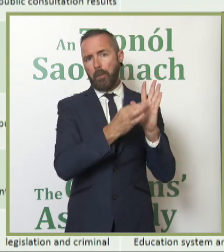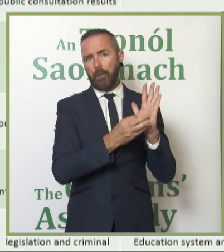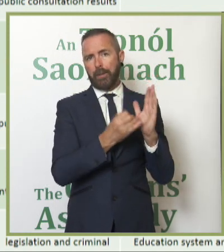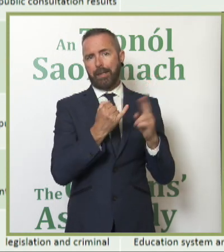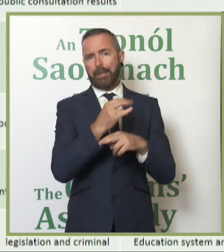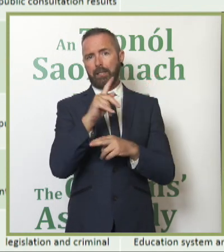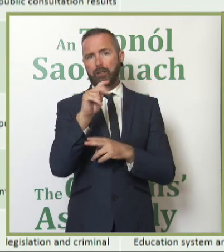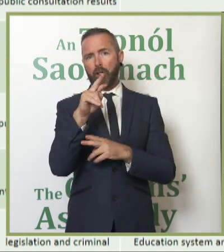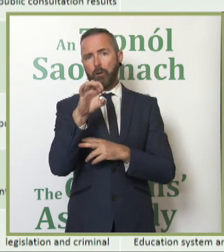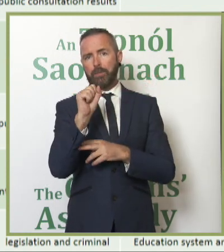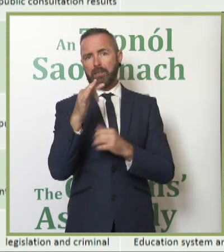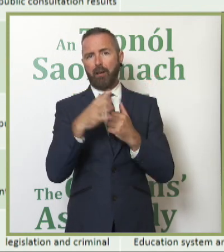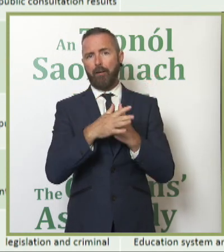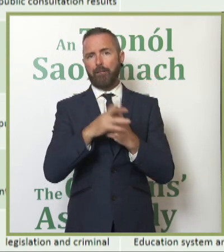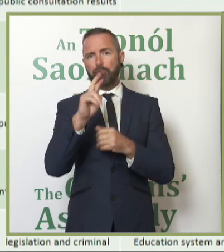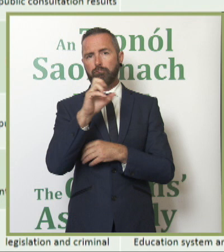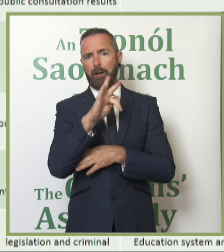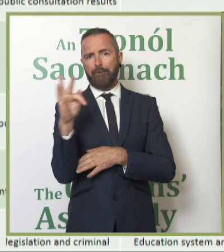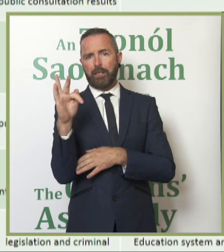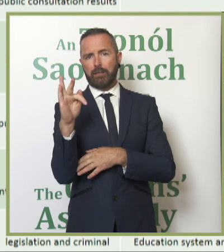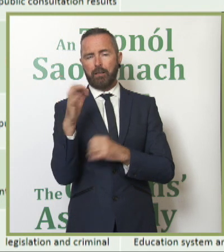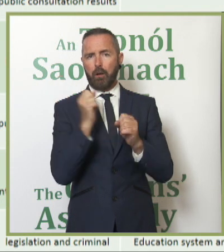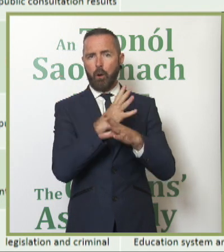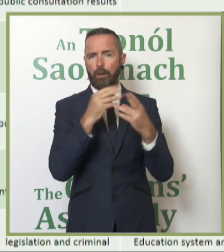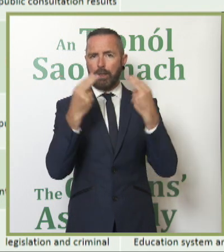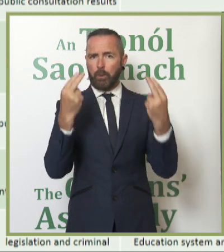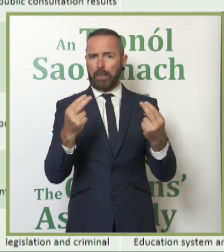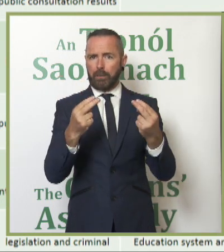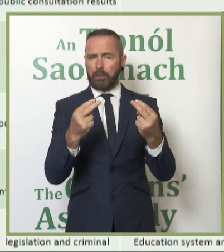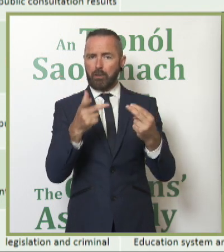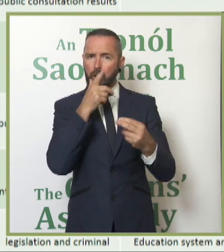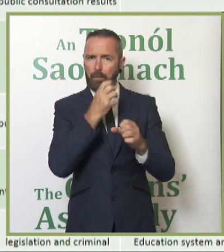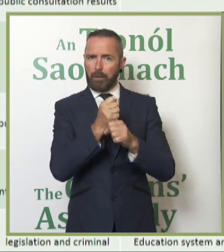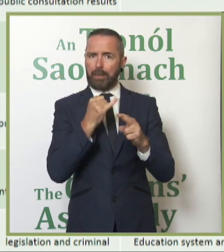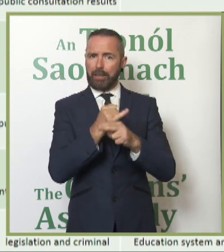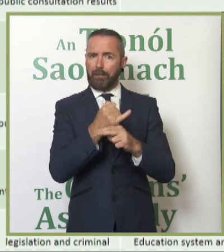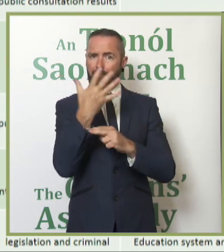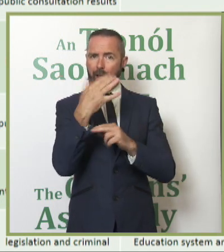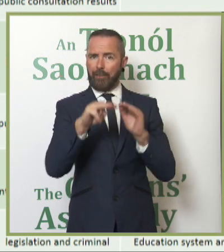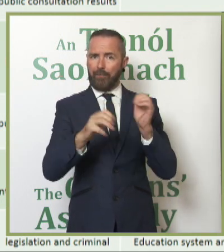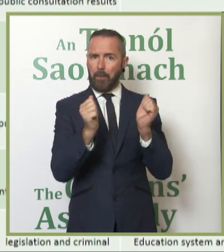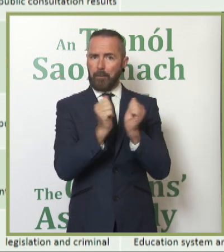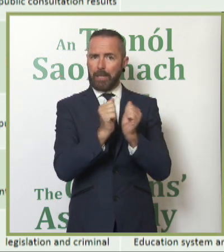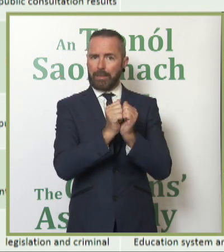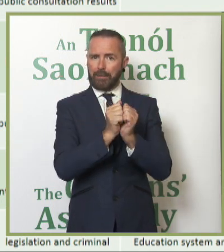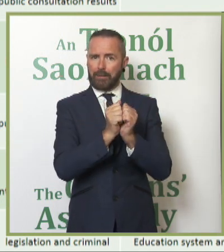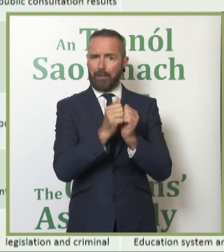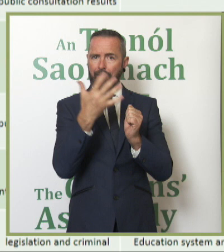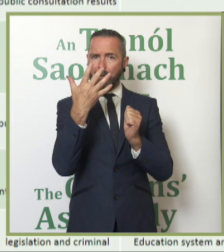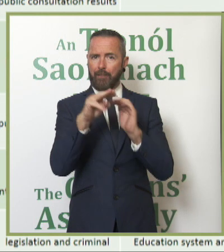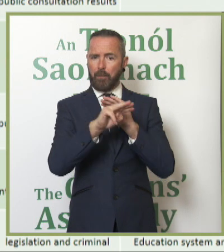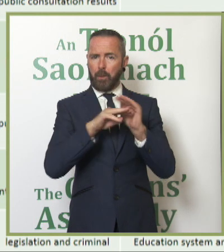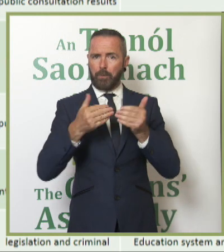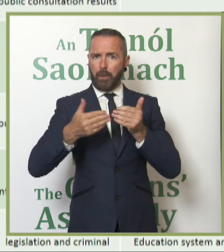reference, all of the things that the Assembly needs to cover in the course of those 5 meetings. And then what we've done